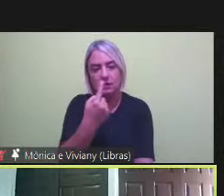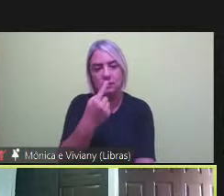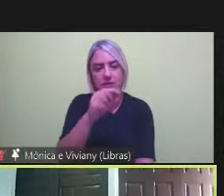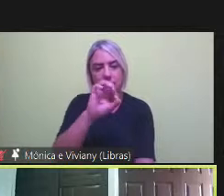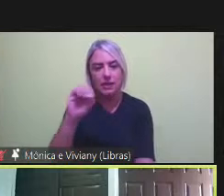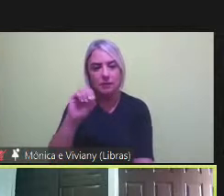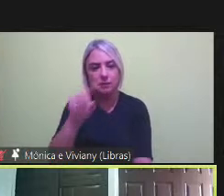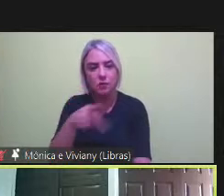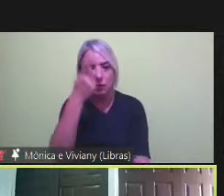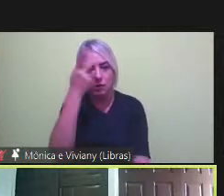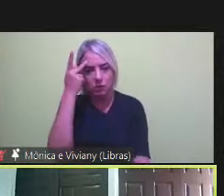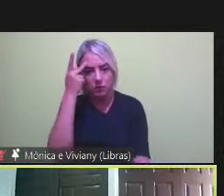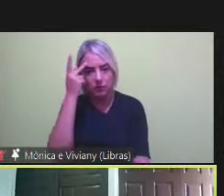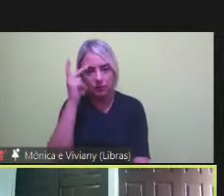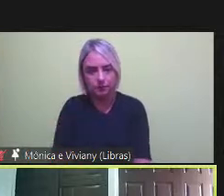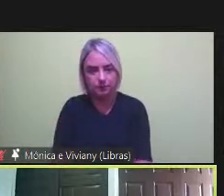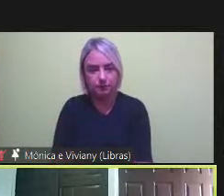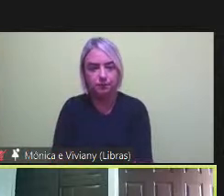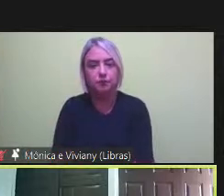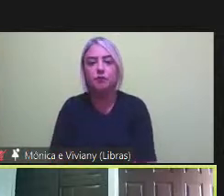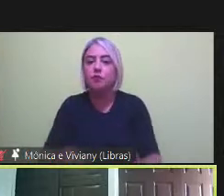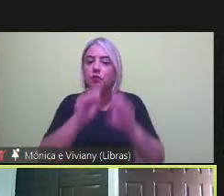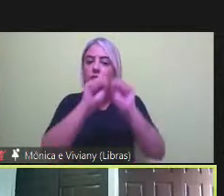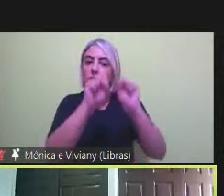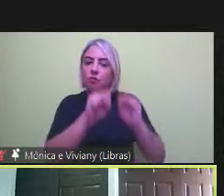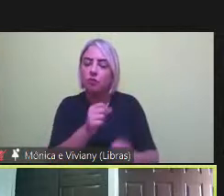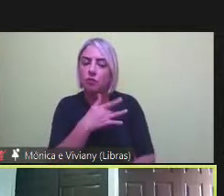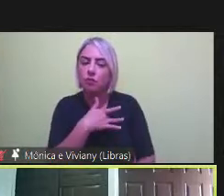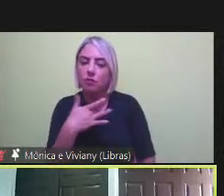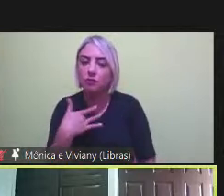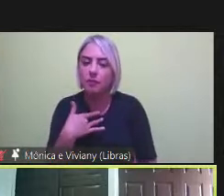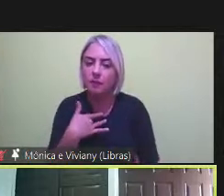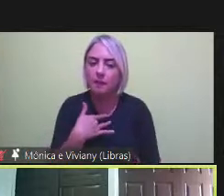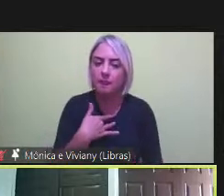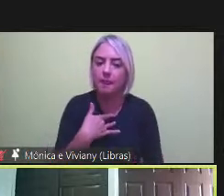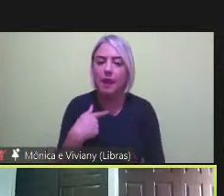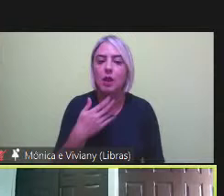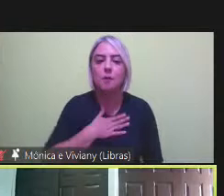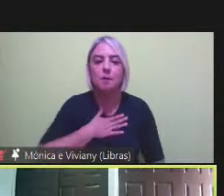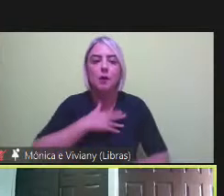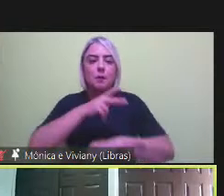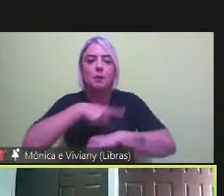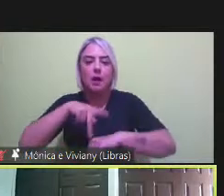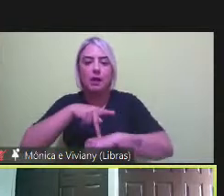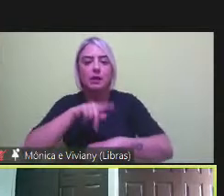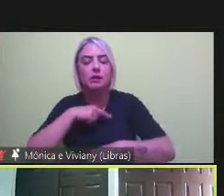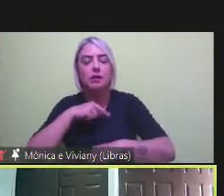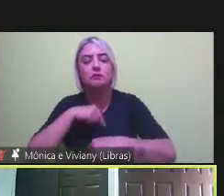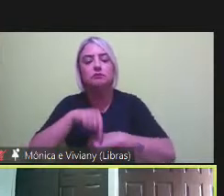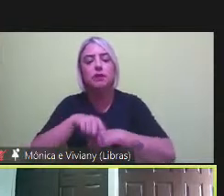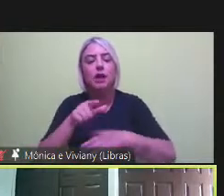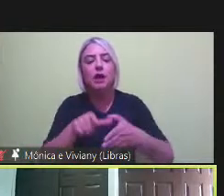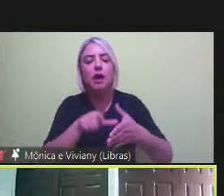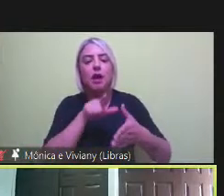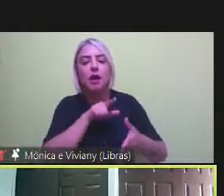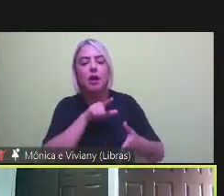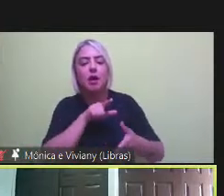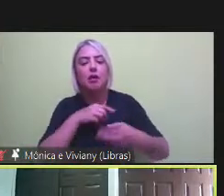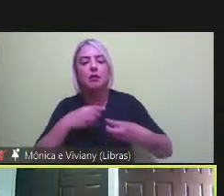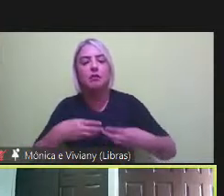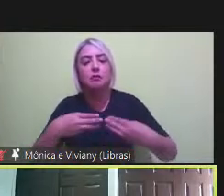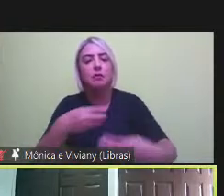The health system in Trinidad and Tobago is designed where the Ministry of Health gives leadership